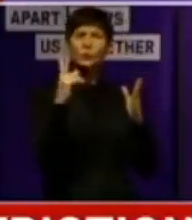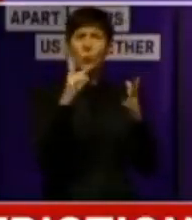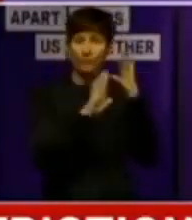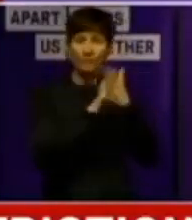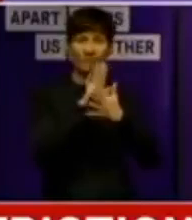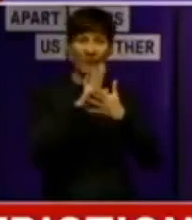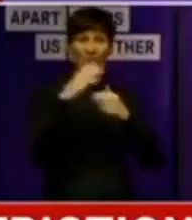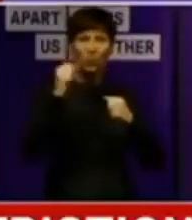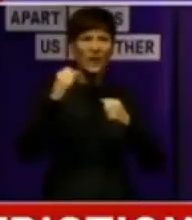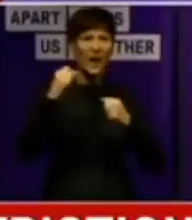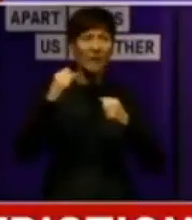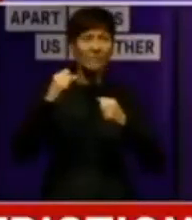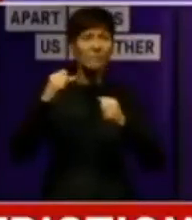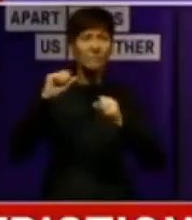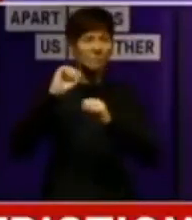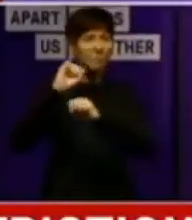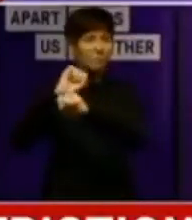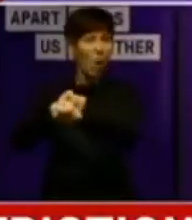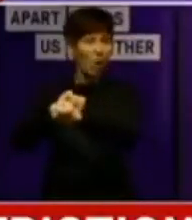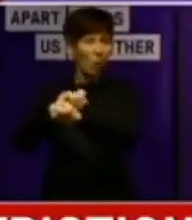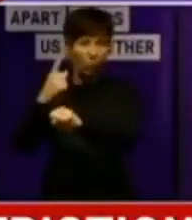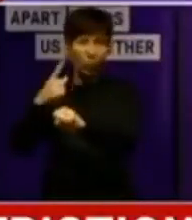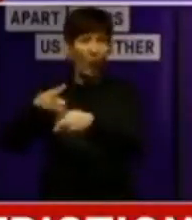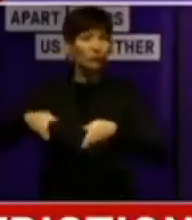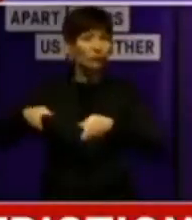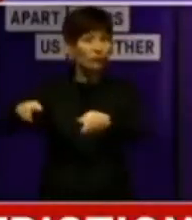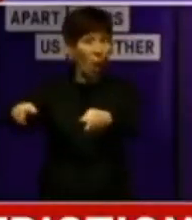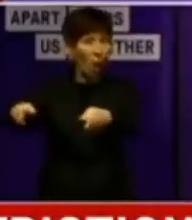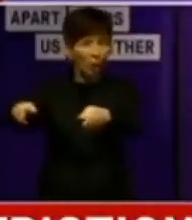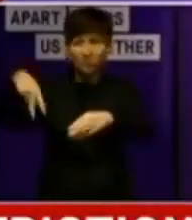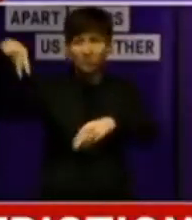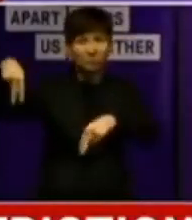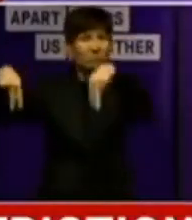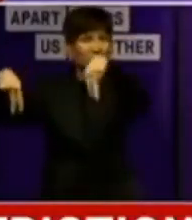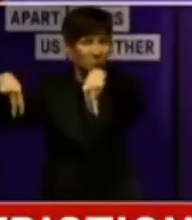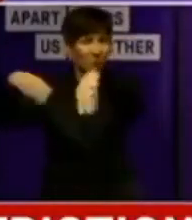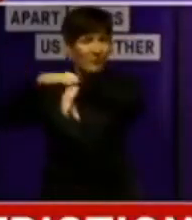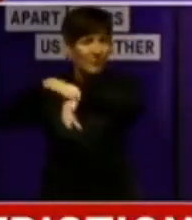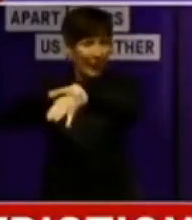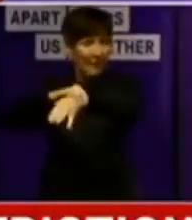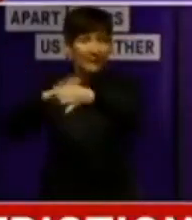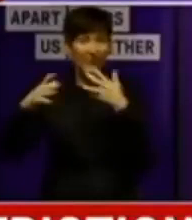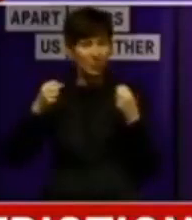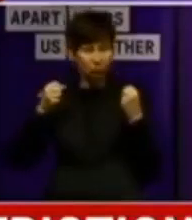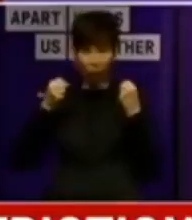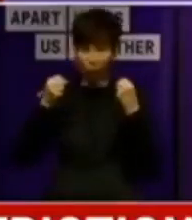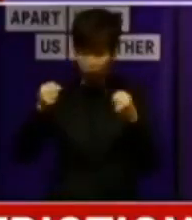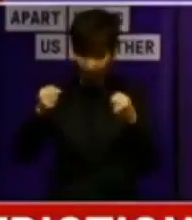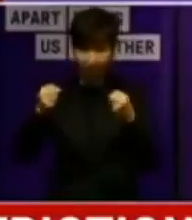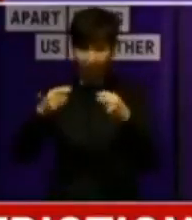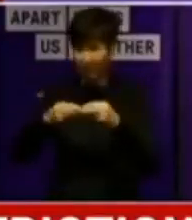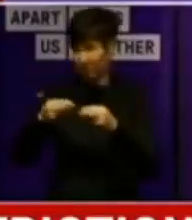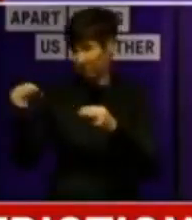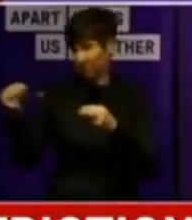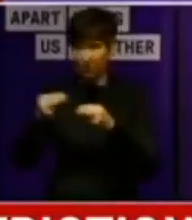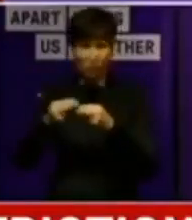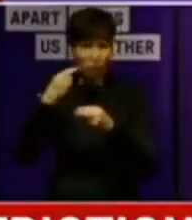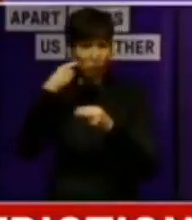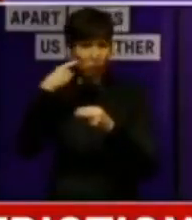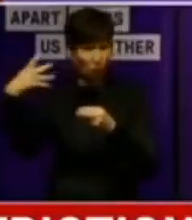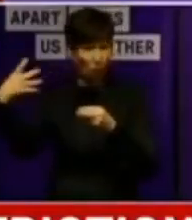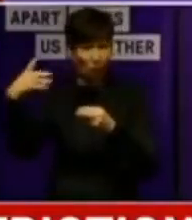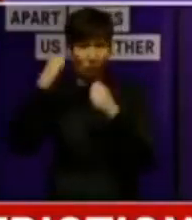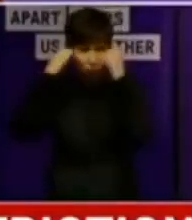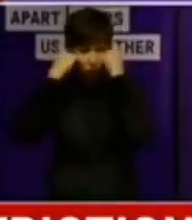we're checking the access and egress right throughout the state. We have Operation Shielding, 160 transit police